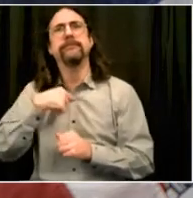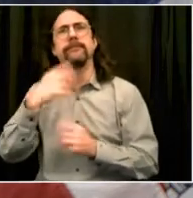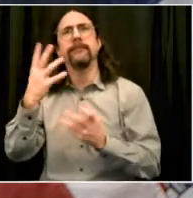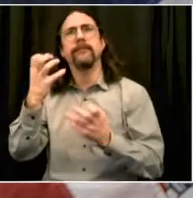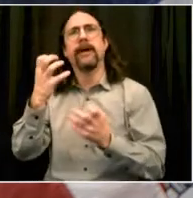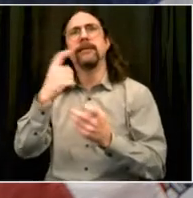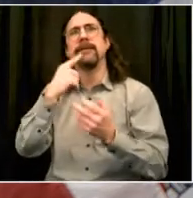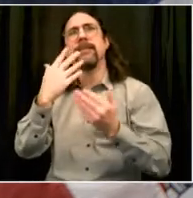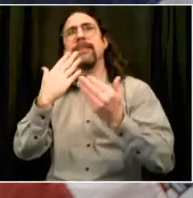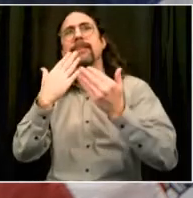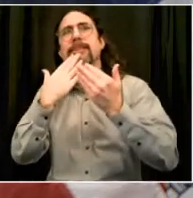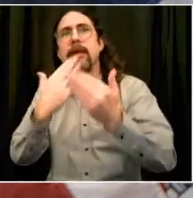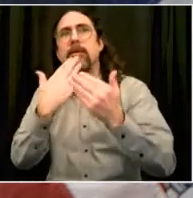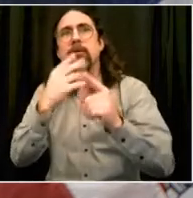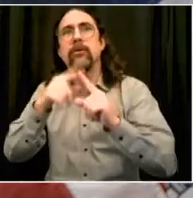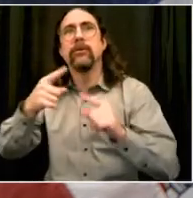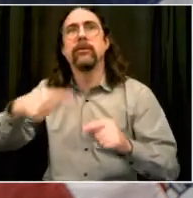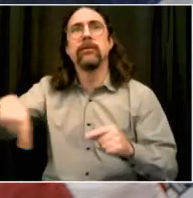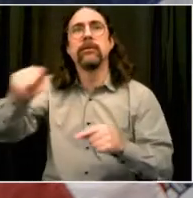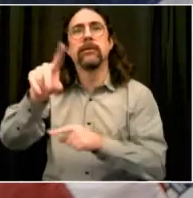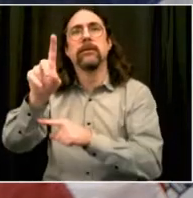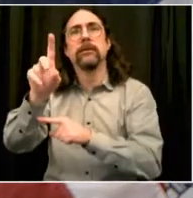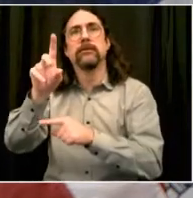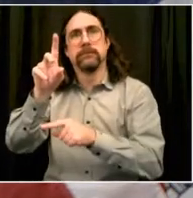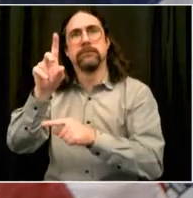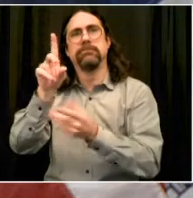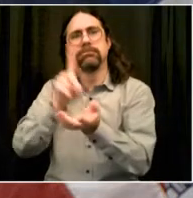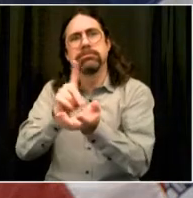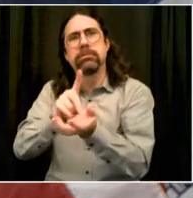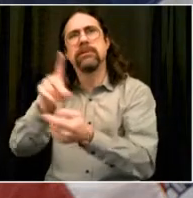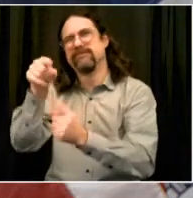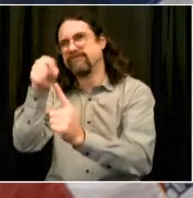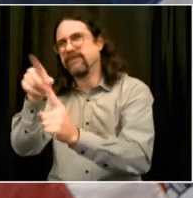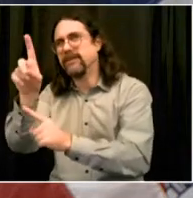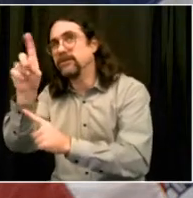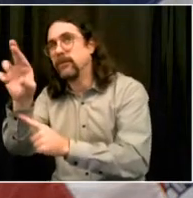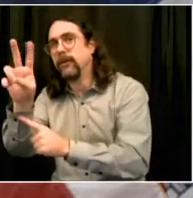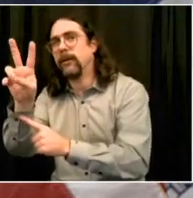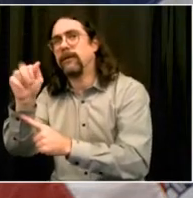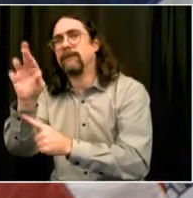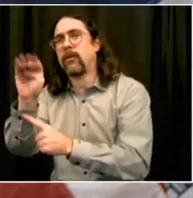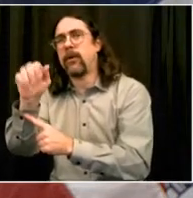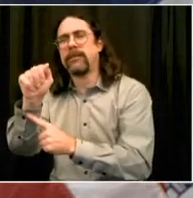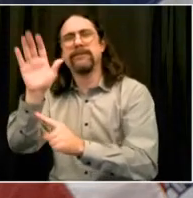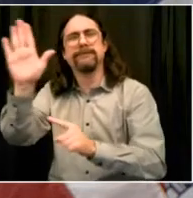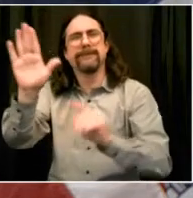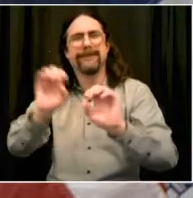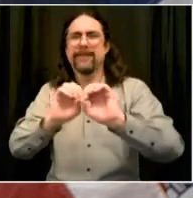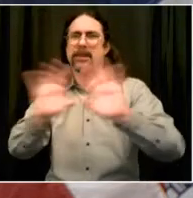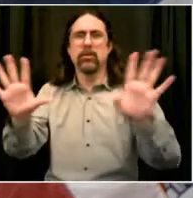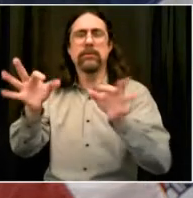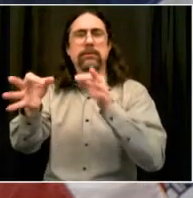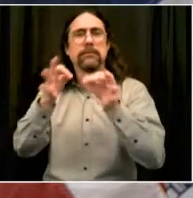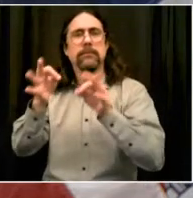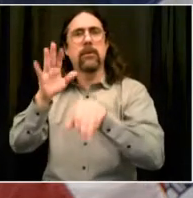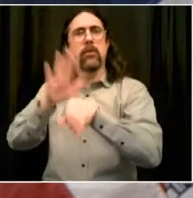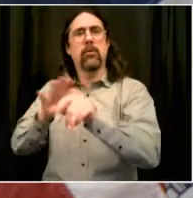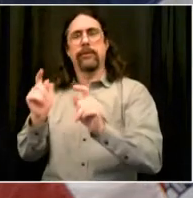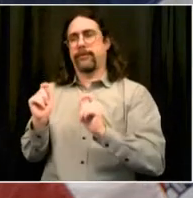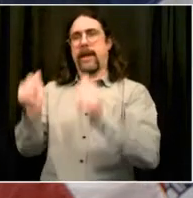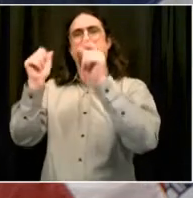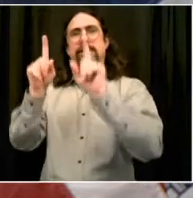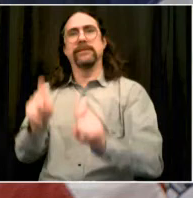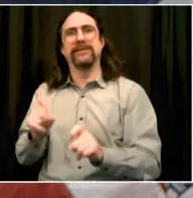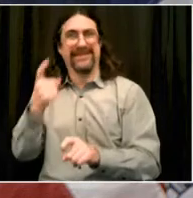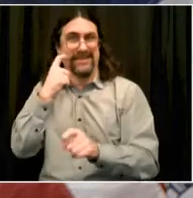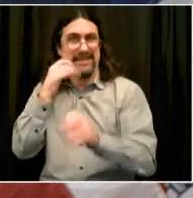tests in order to clear them for work, that can sometimes have them be, encountering other members of the public. I wonder if